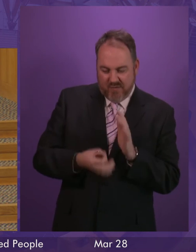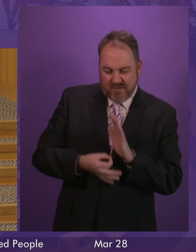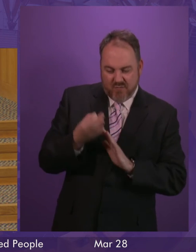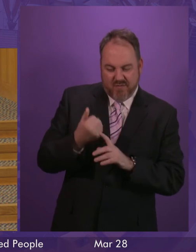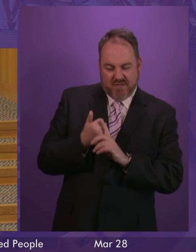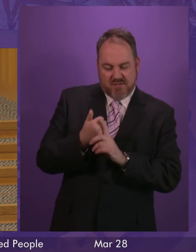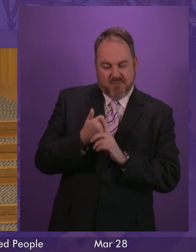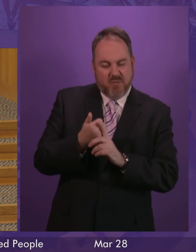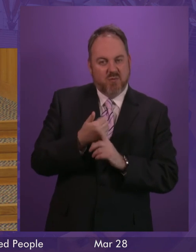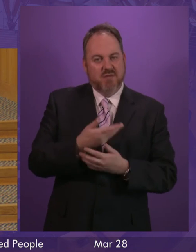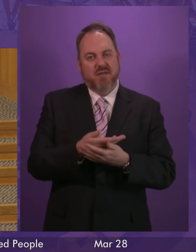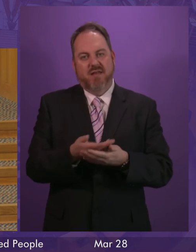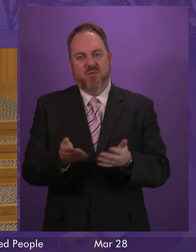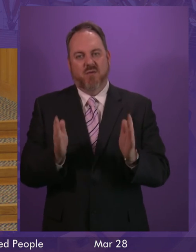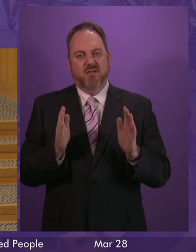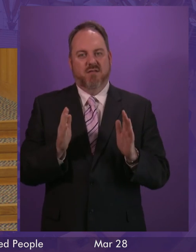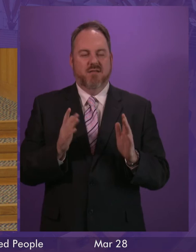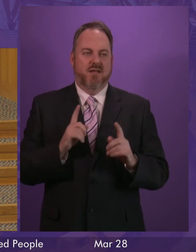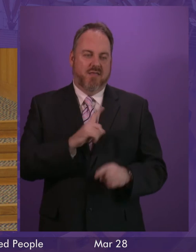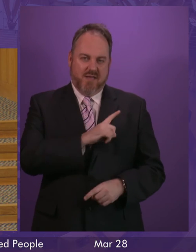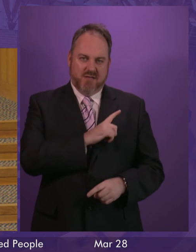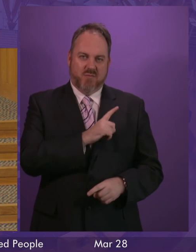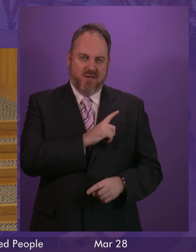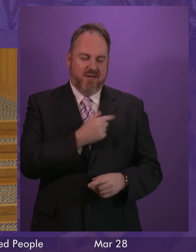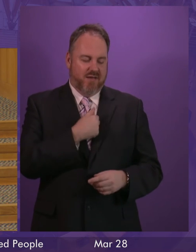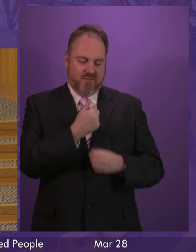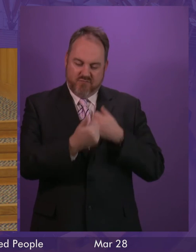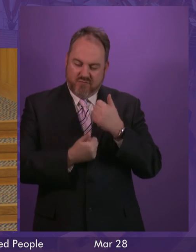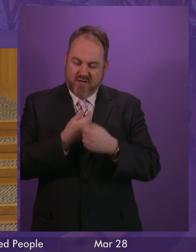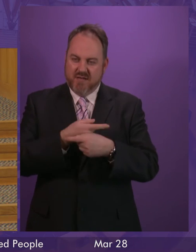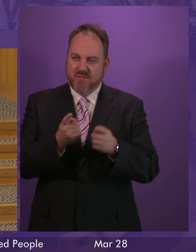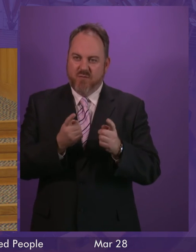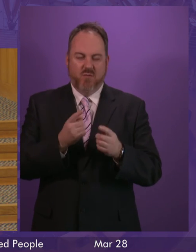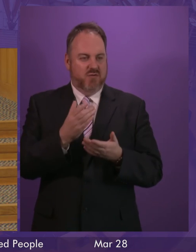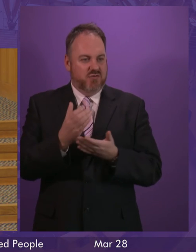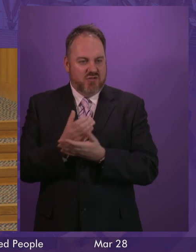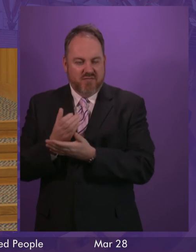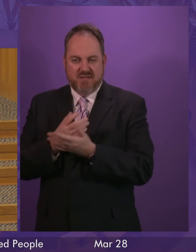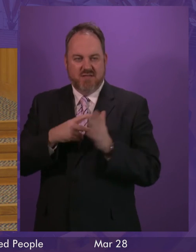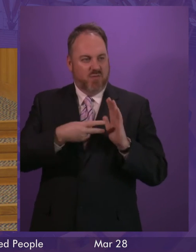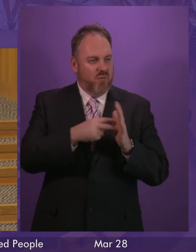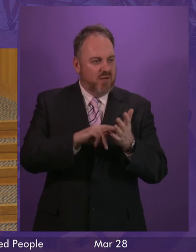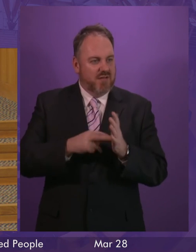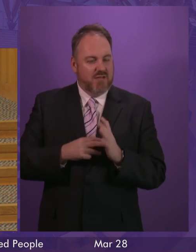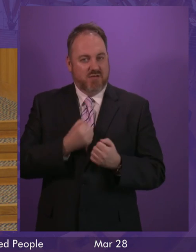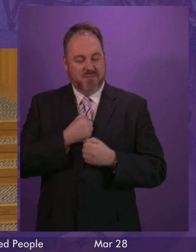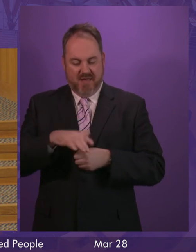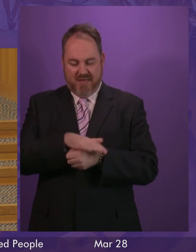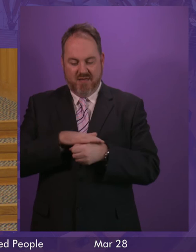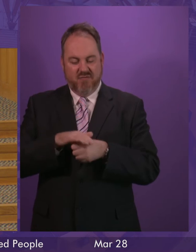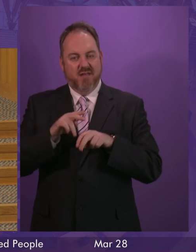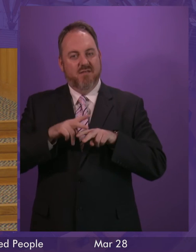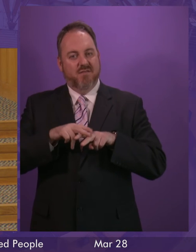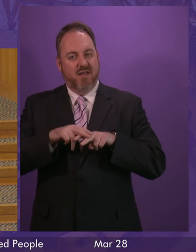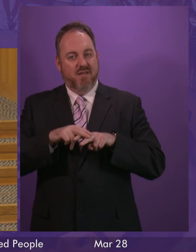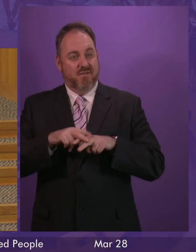And this is why I would pay tribute to many independent groups and charities across my own region of Mid-Scotland and Fife and also across